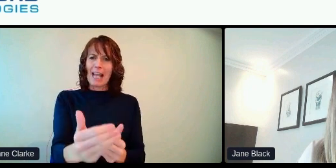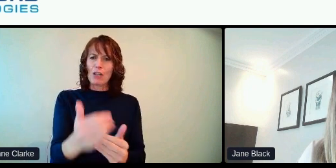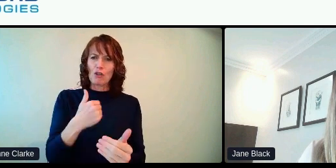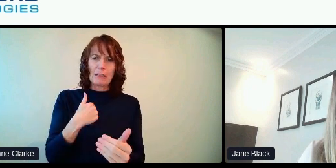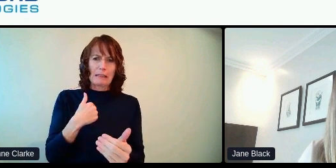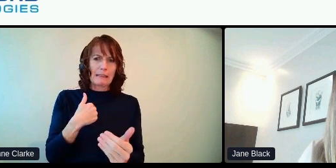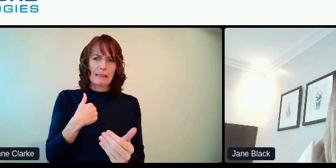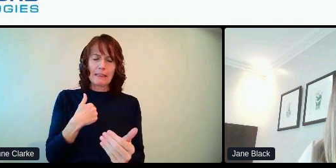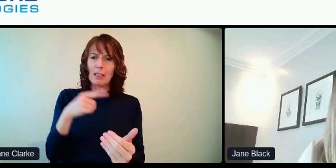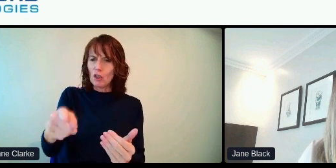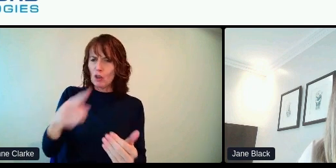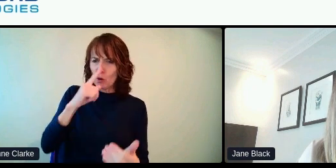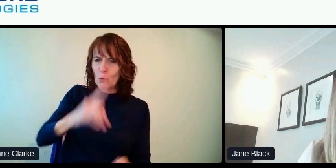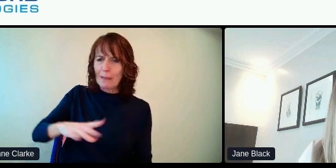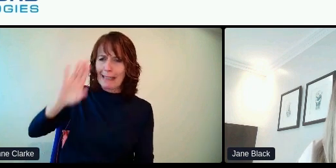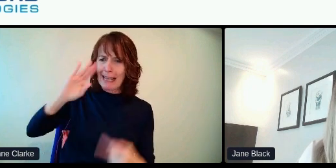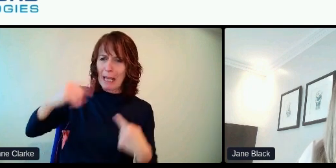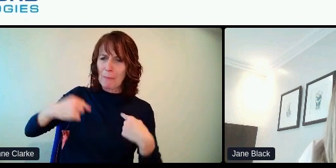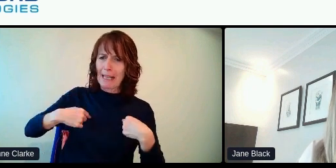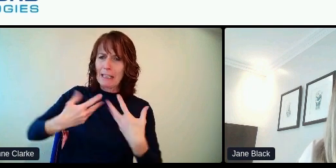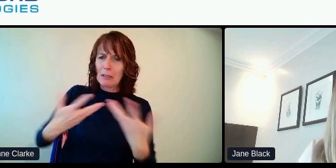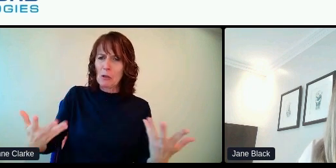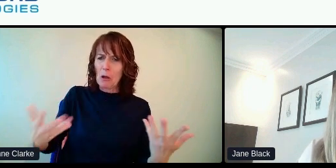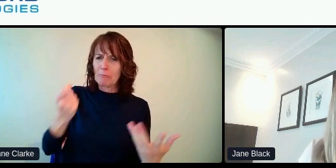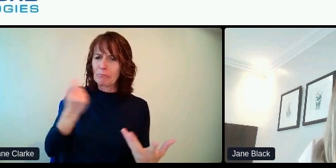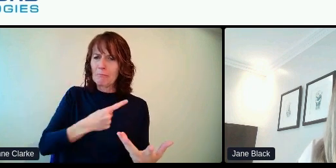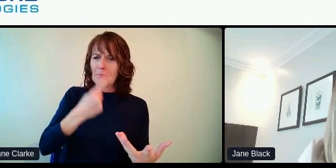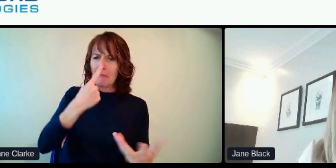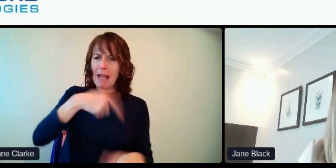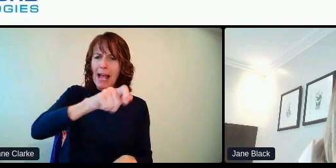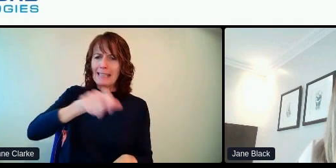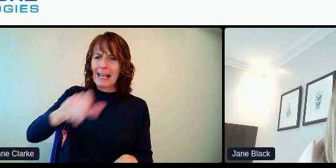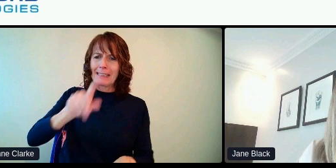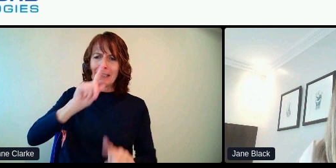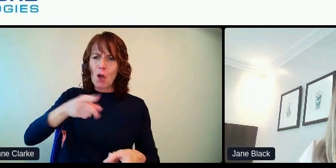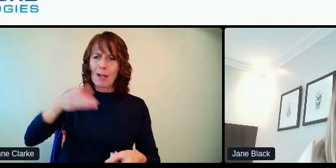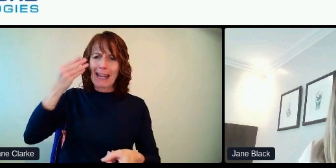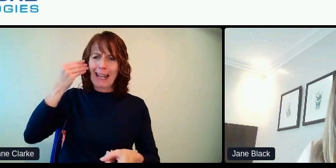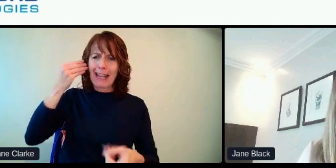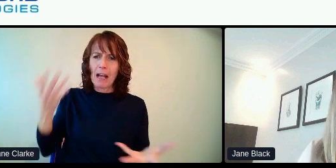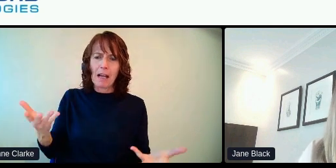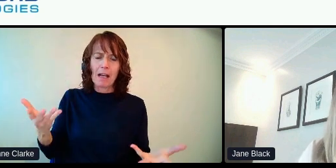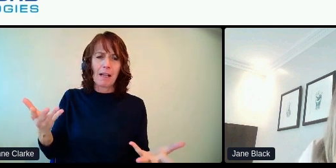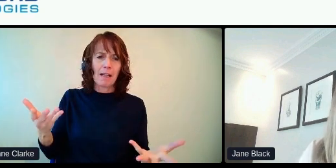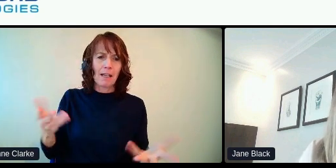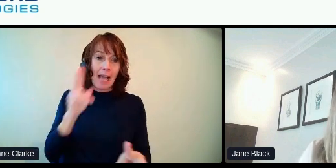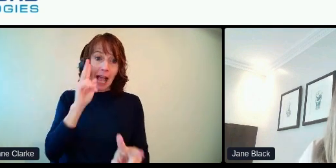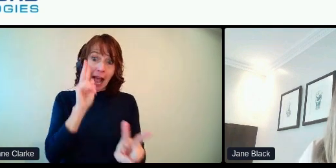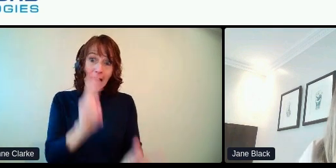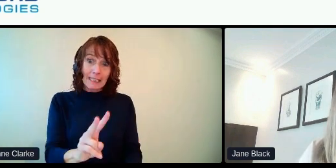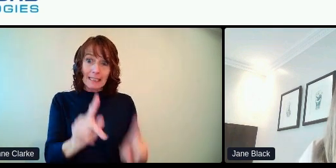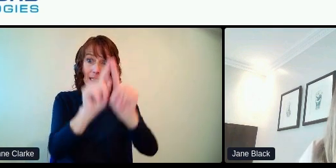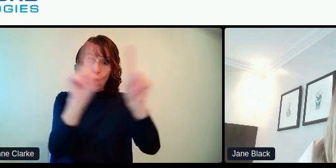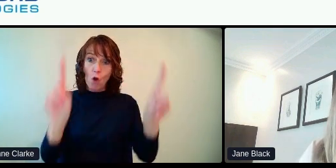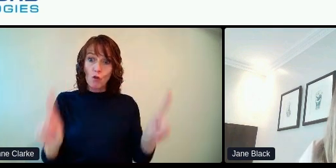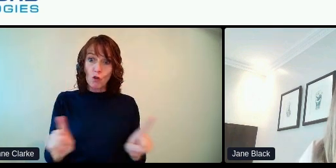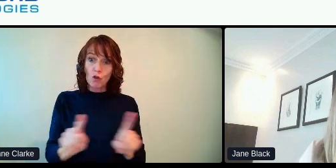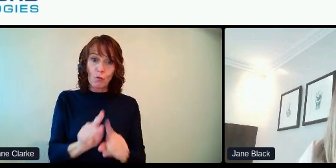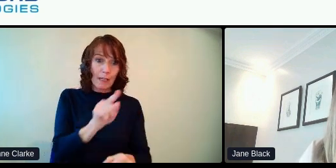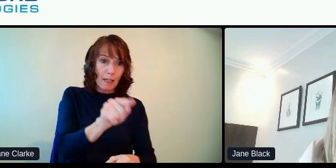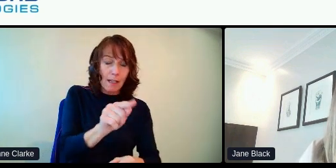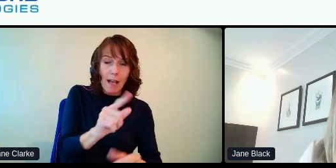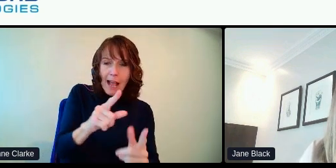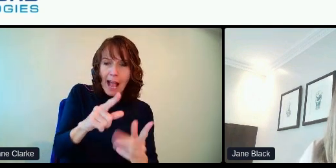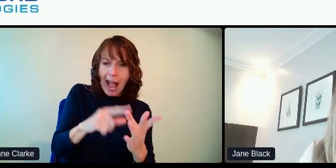because you wouldn't be able to hear me. I haven't muted anything. I can see it on your screen. Let me just